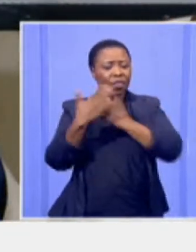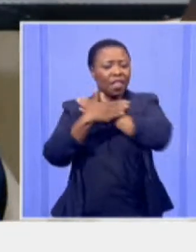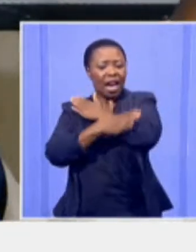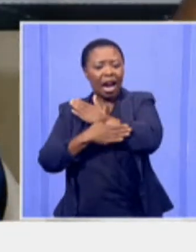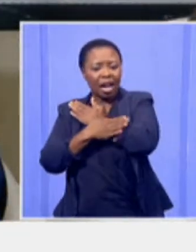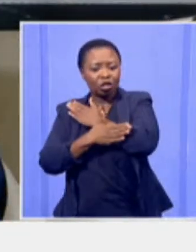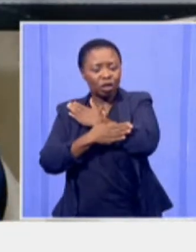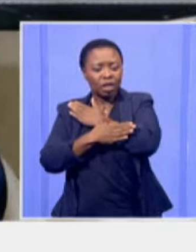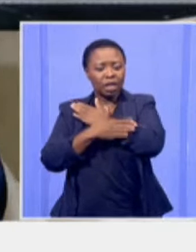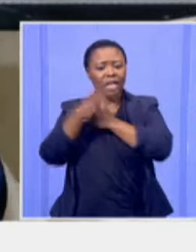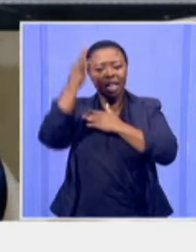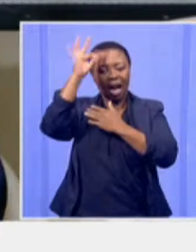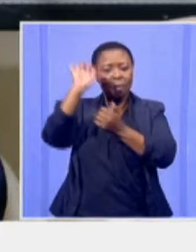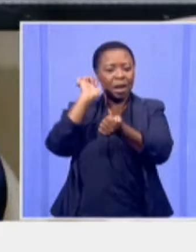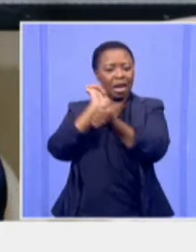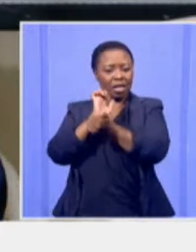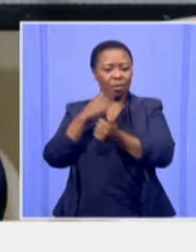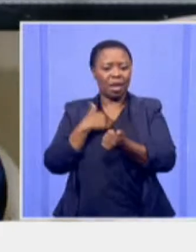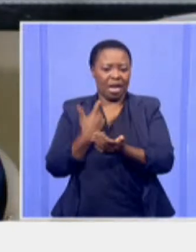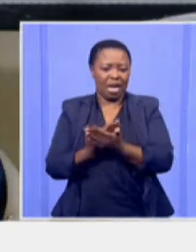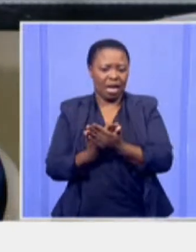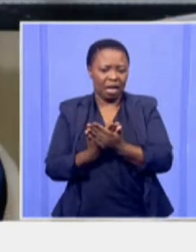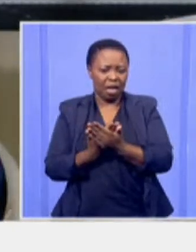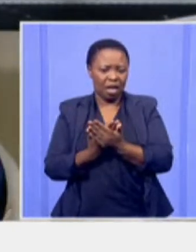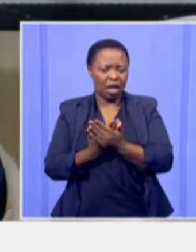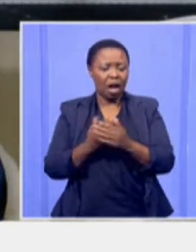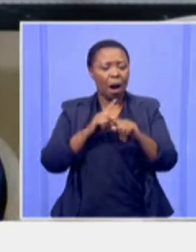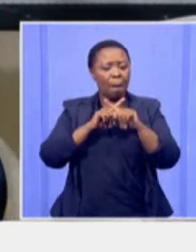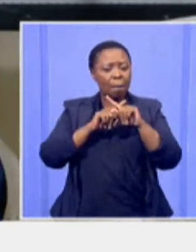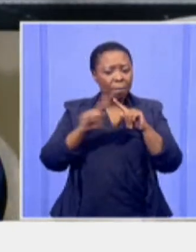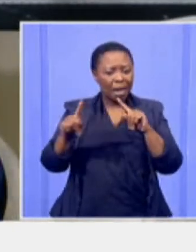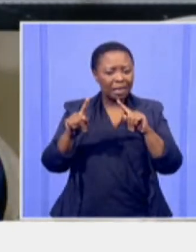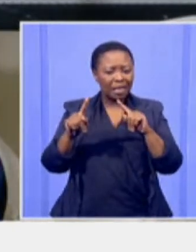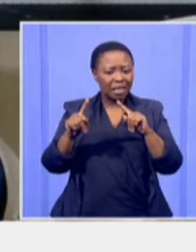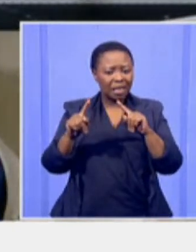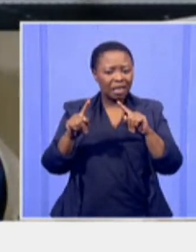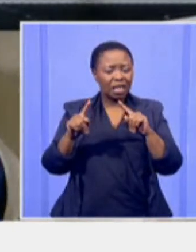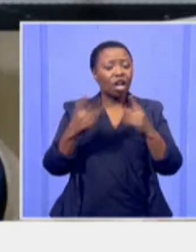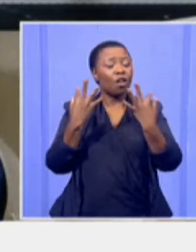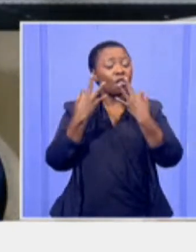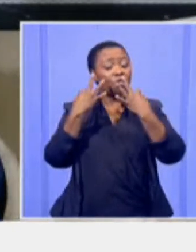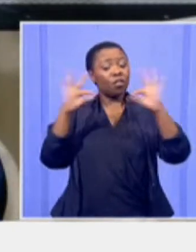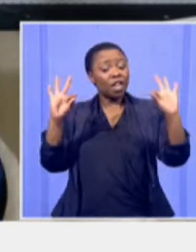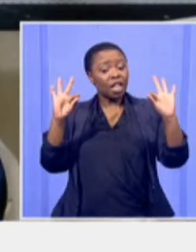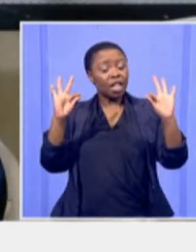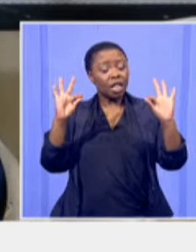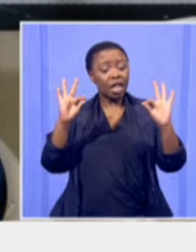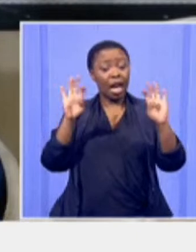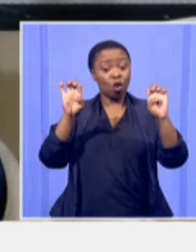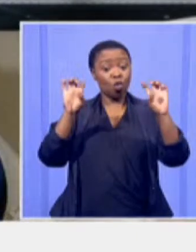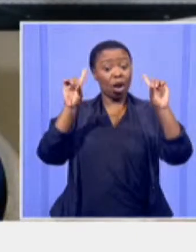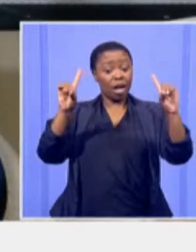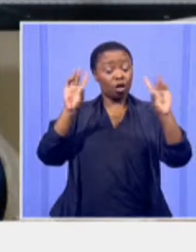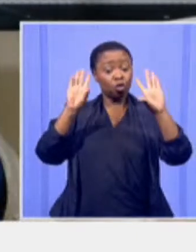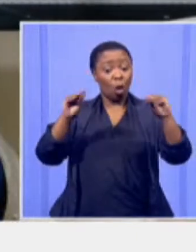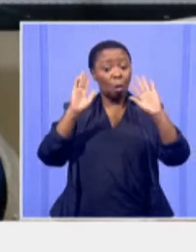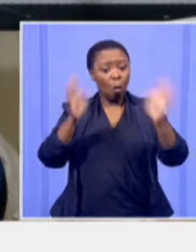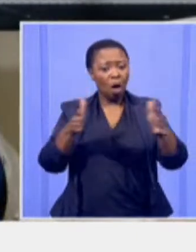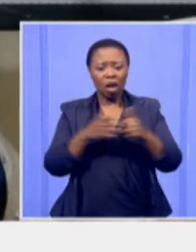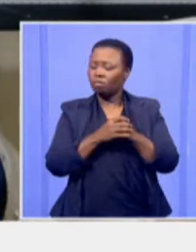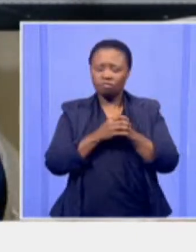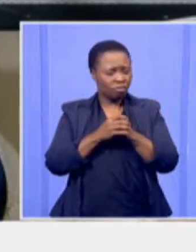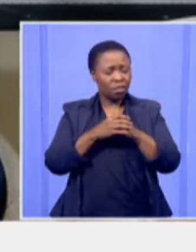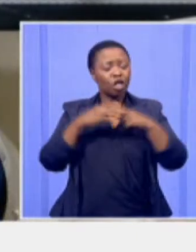arrest me, but they won't stop the call of free education. Our struggle is of free